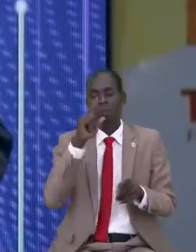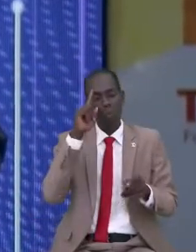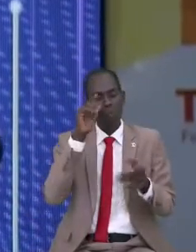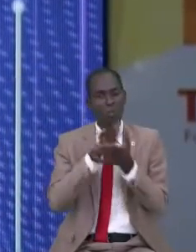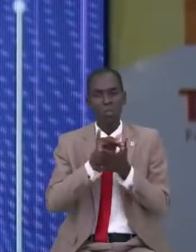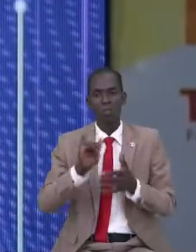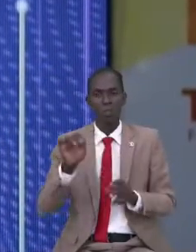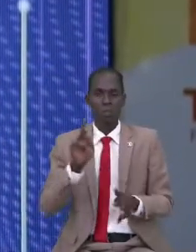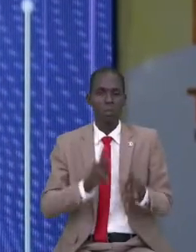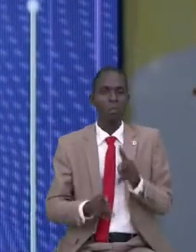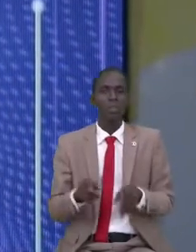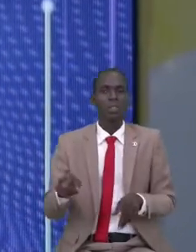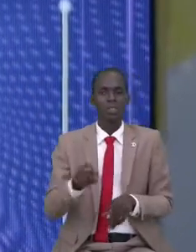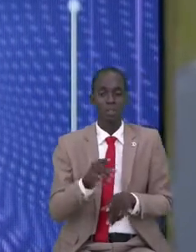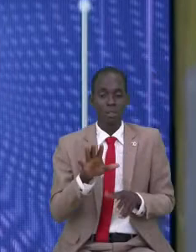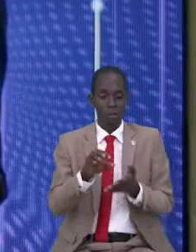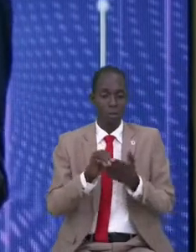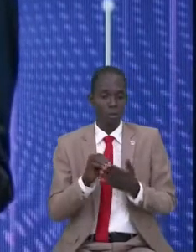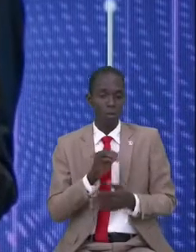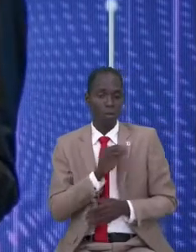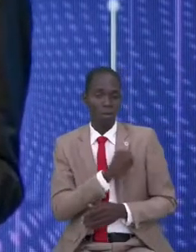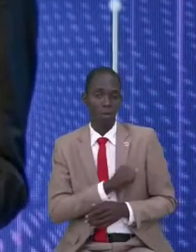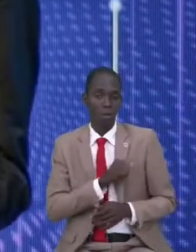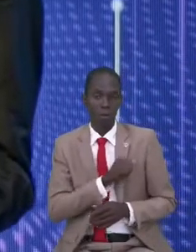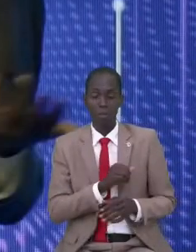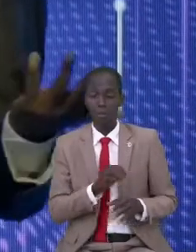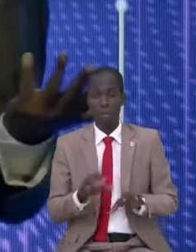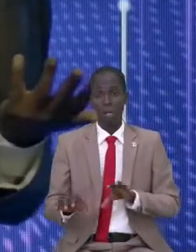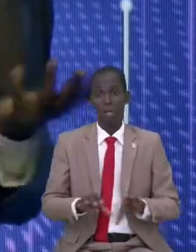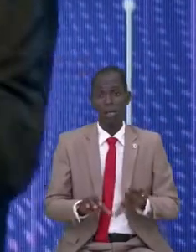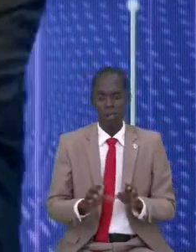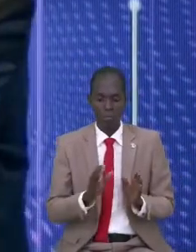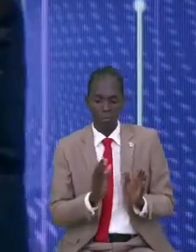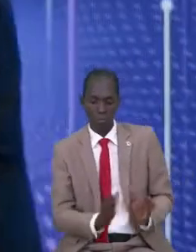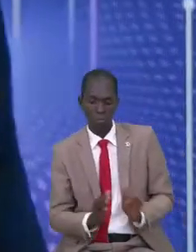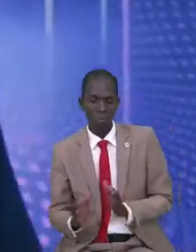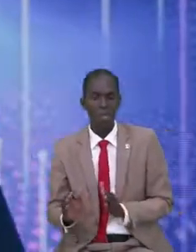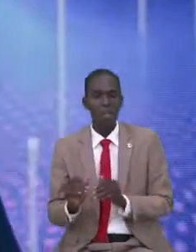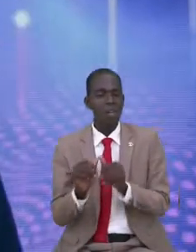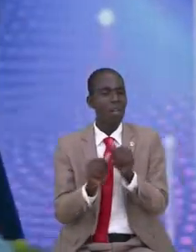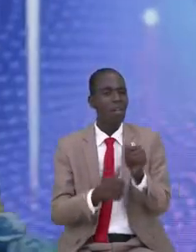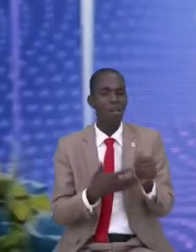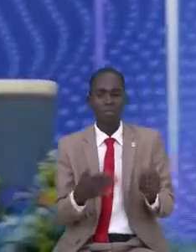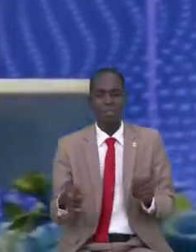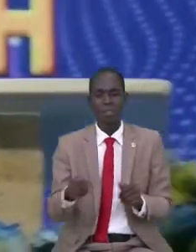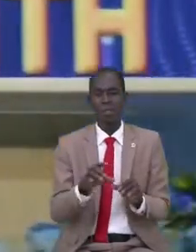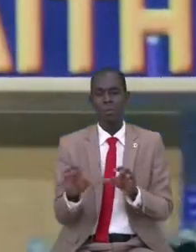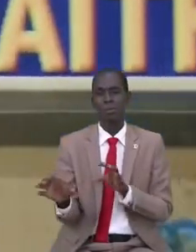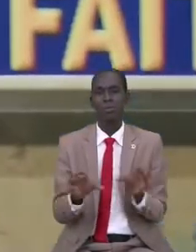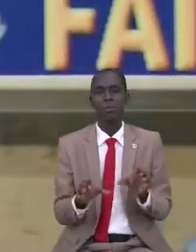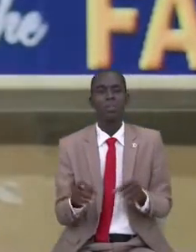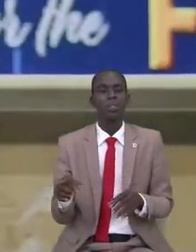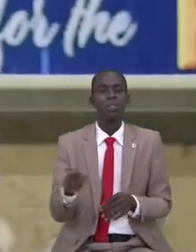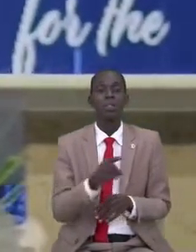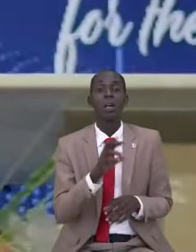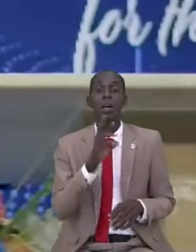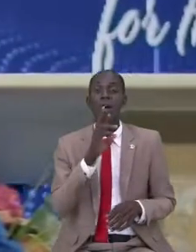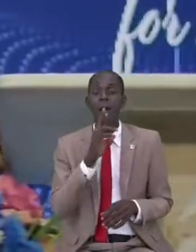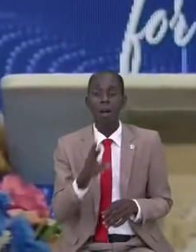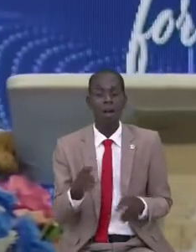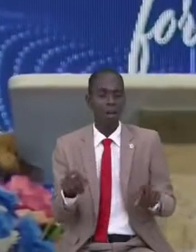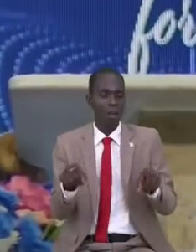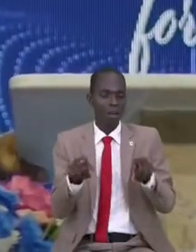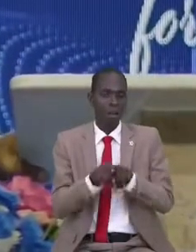people. Their actions, their plan, their plot, everything they do, they are